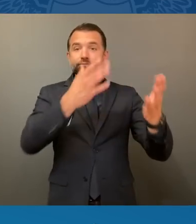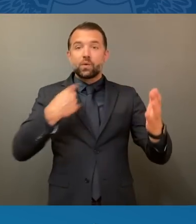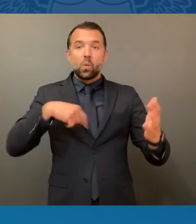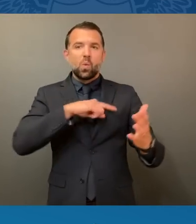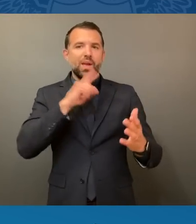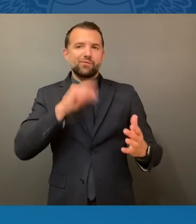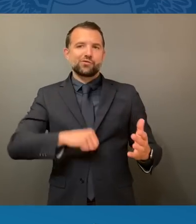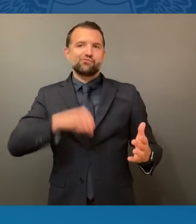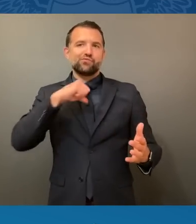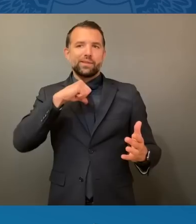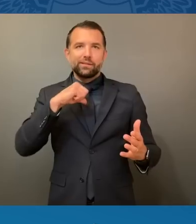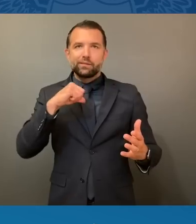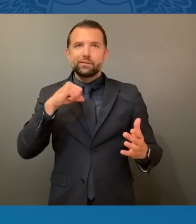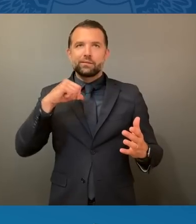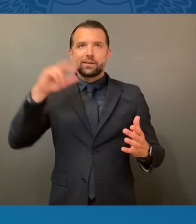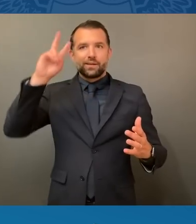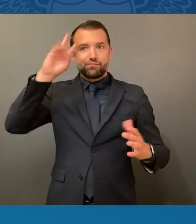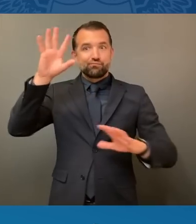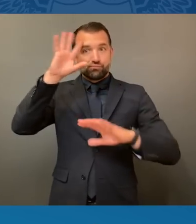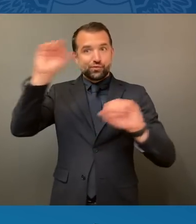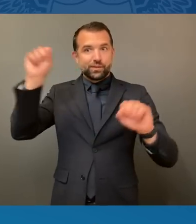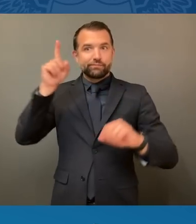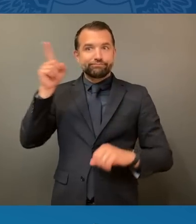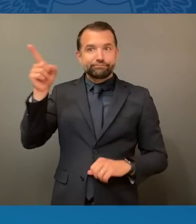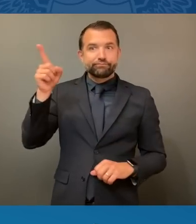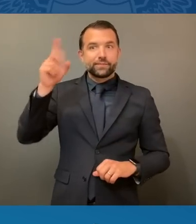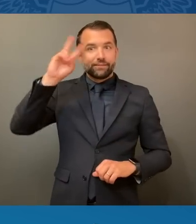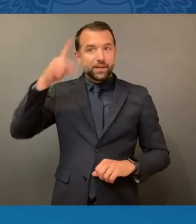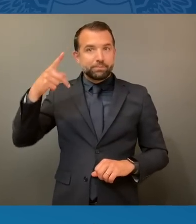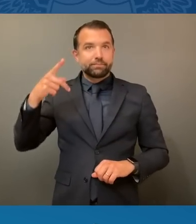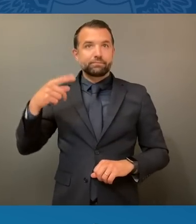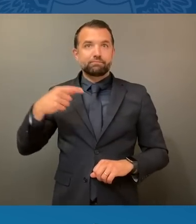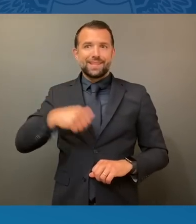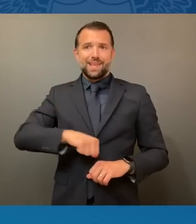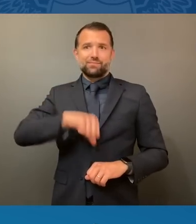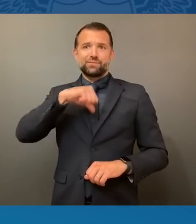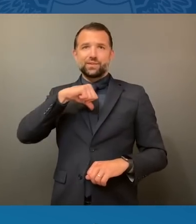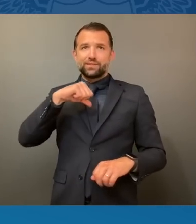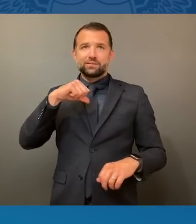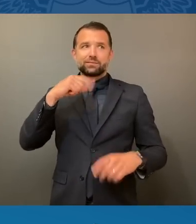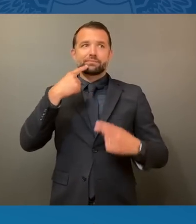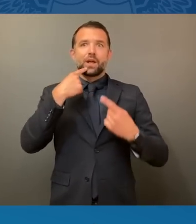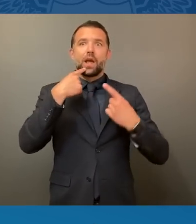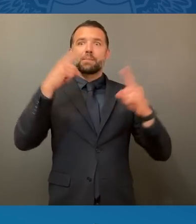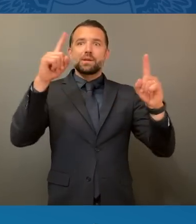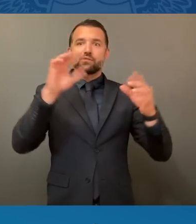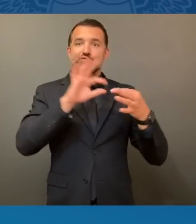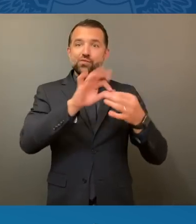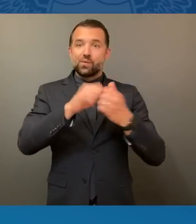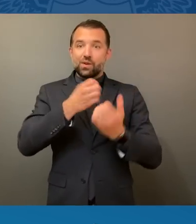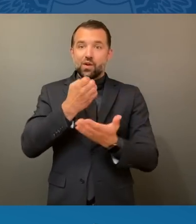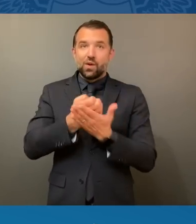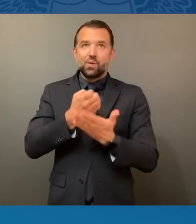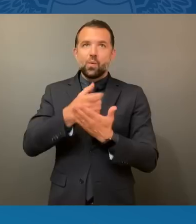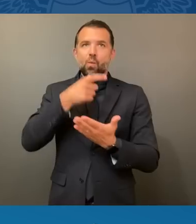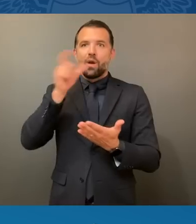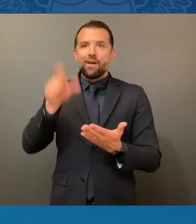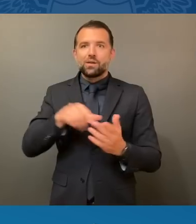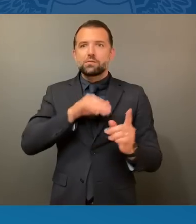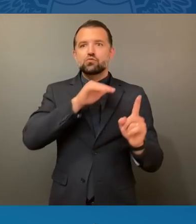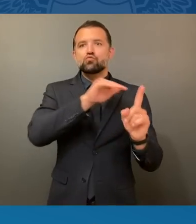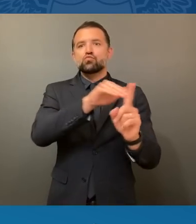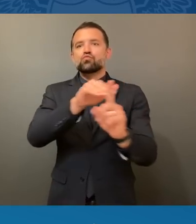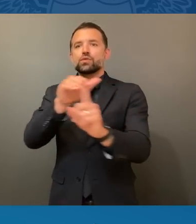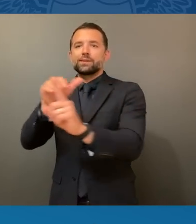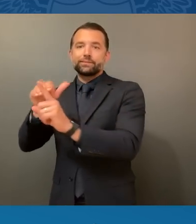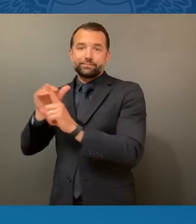very proud as an administration of our accomplishments as it relates to the economy. And I don't need to remind everyone that